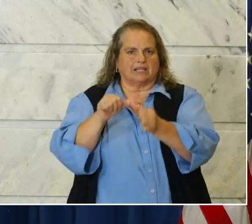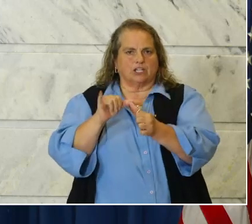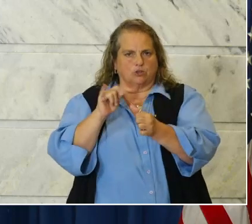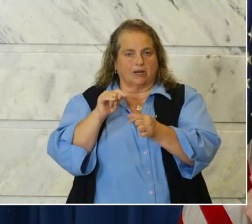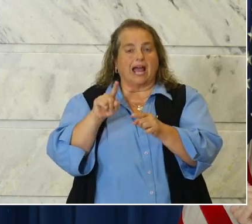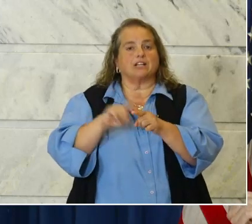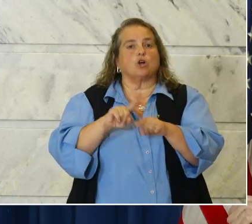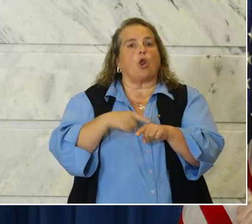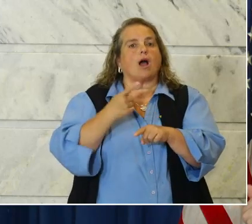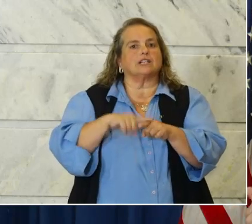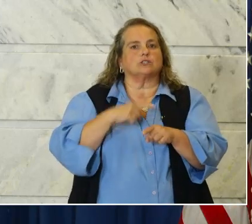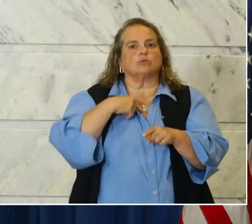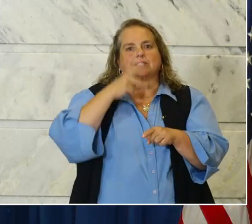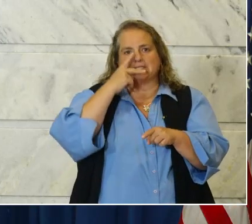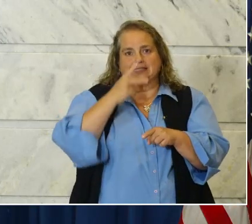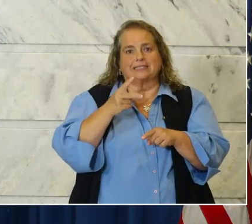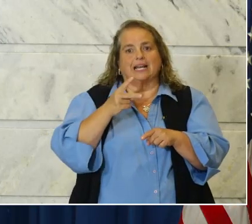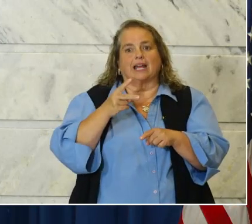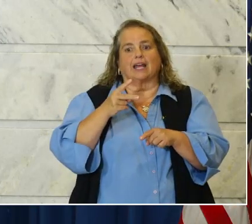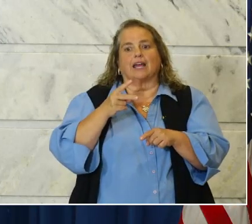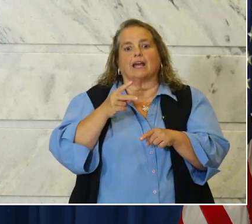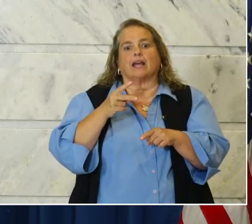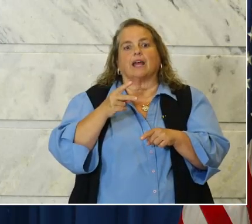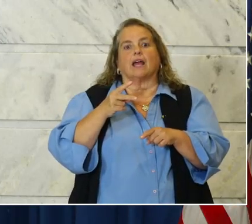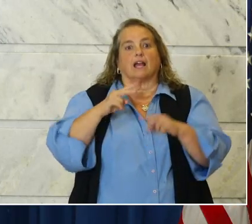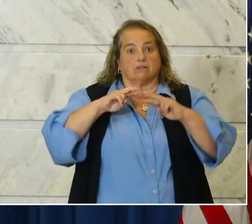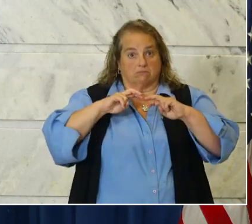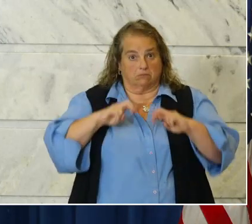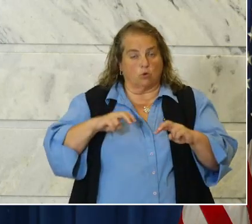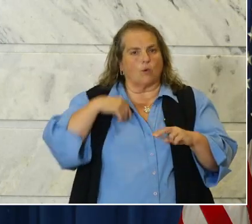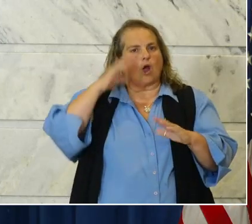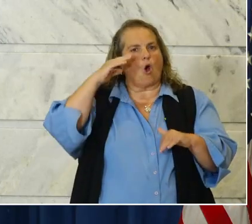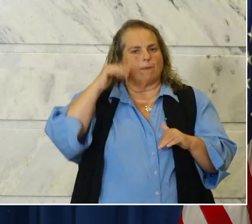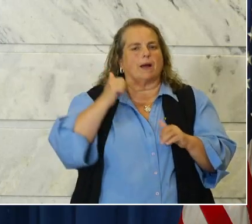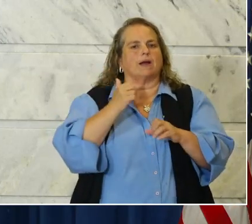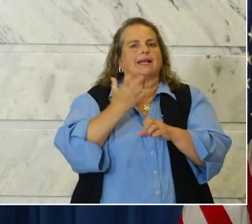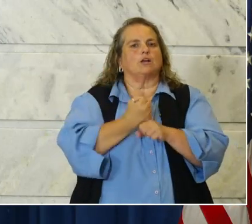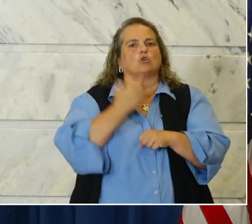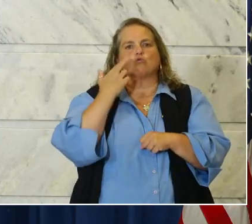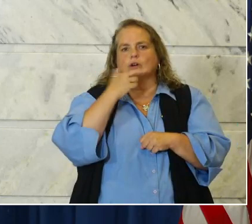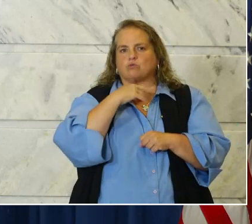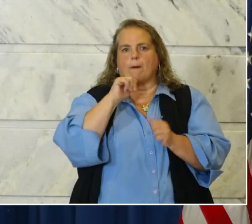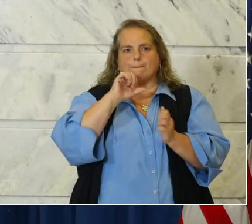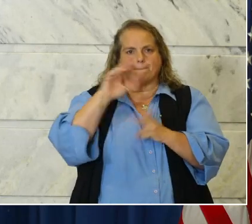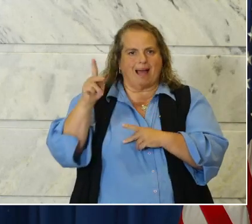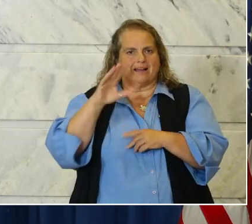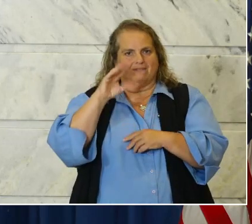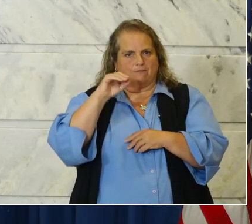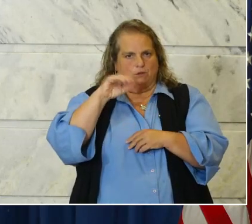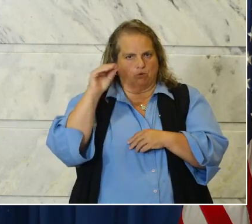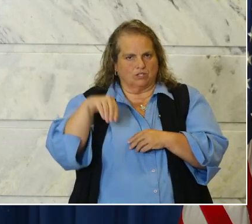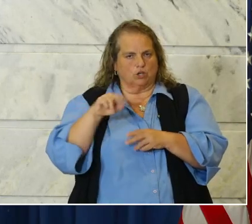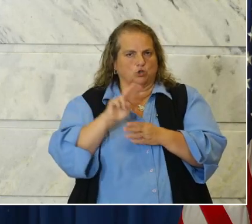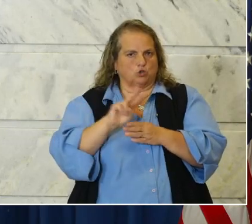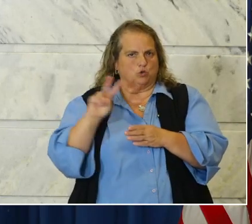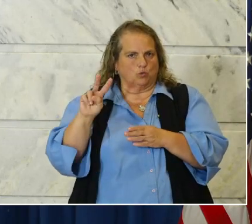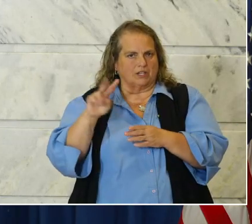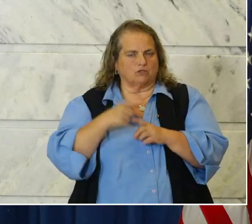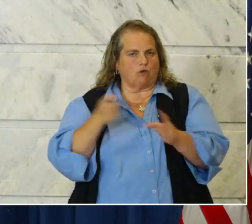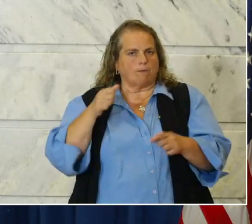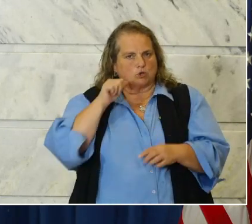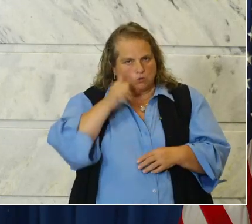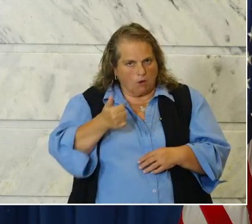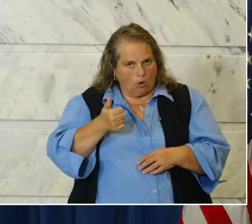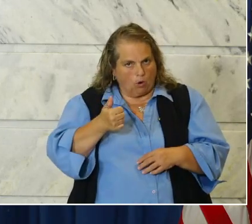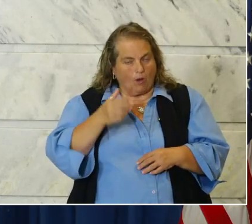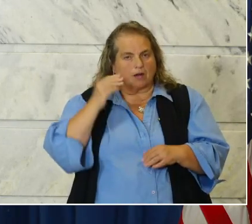metrics, my hope is that we can get restaurants back to 50% 2 weeks from tomorrow, and